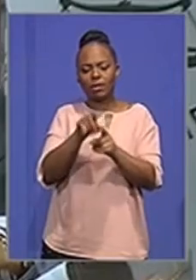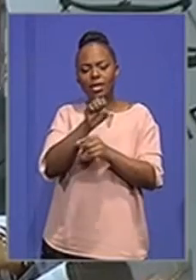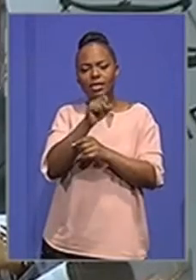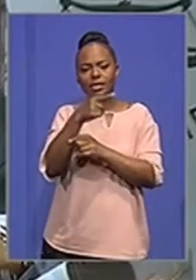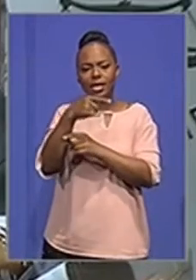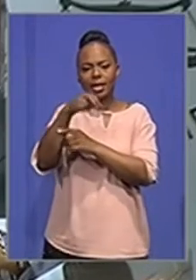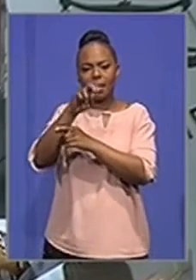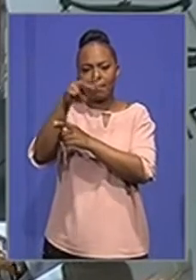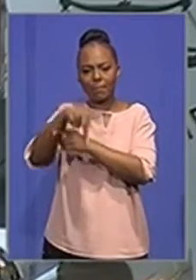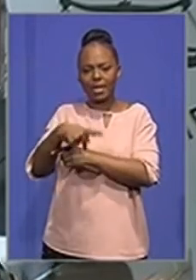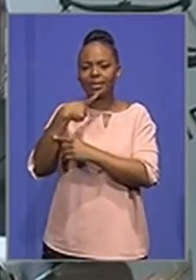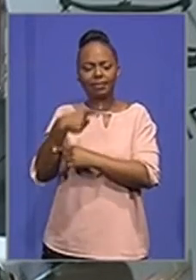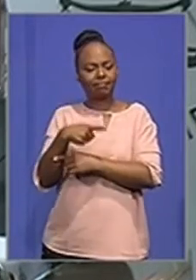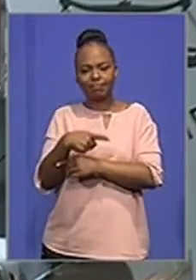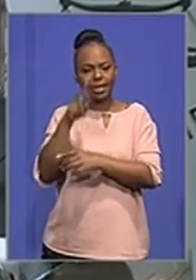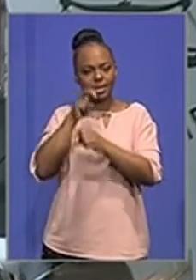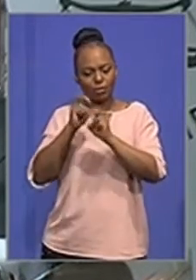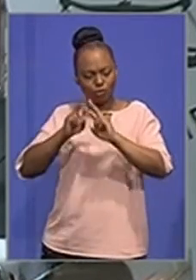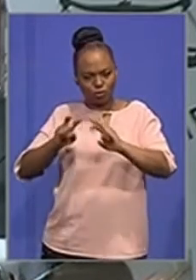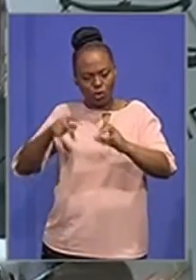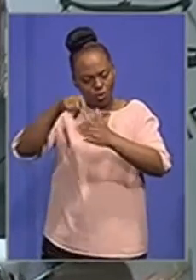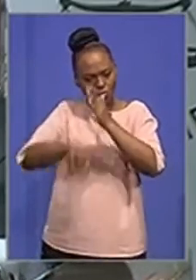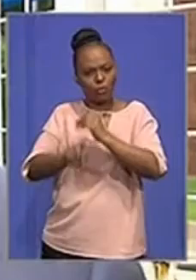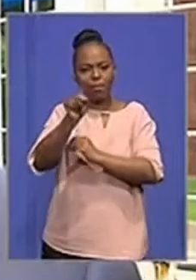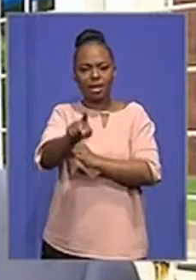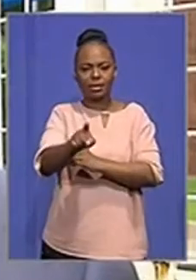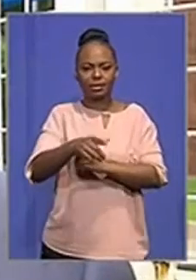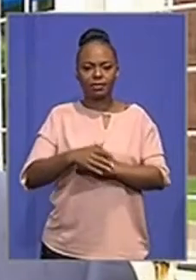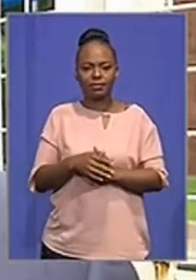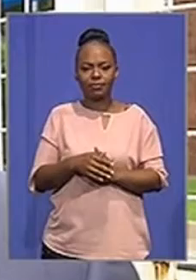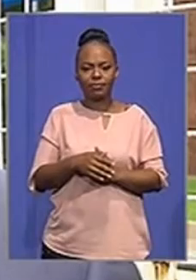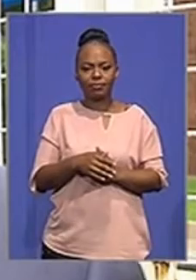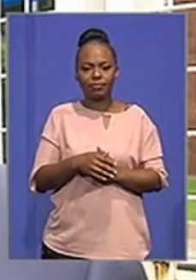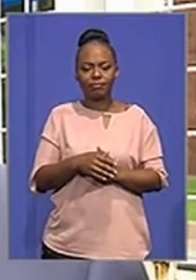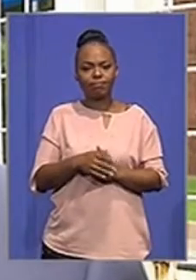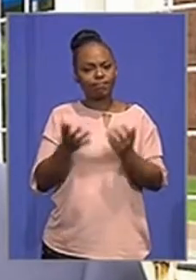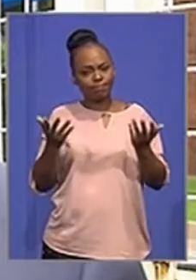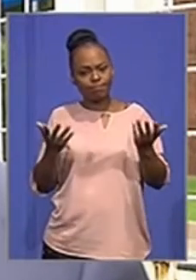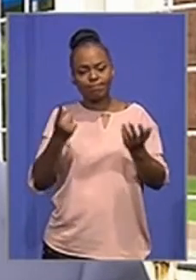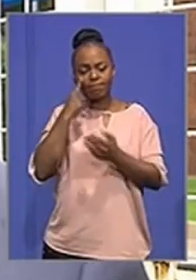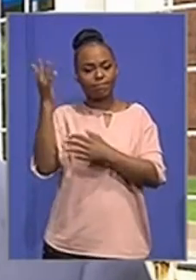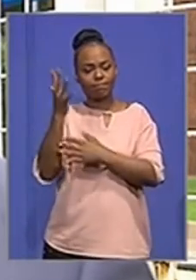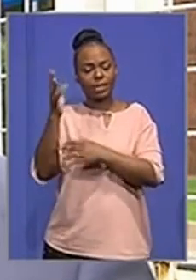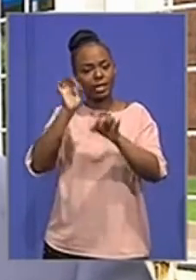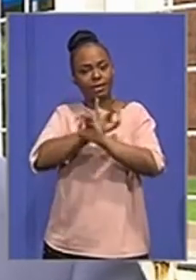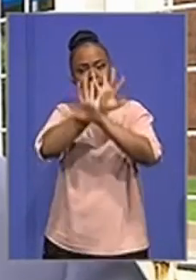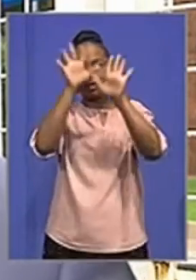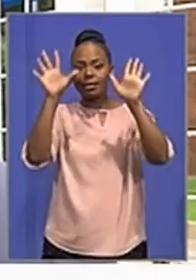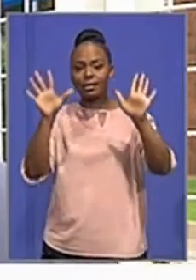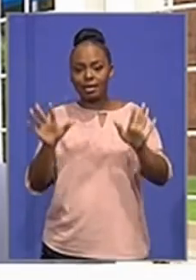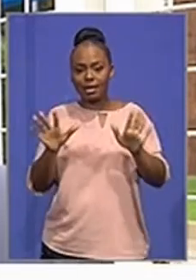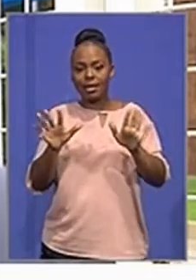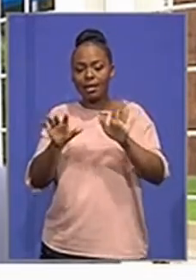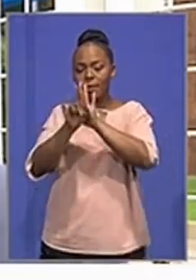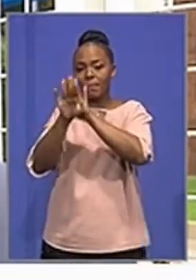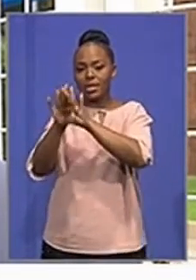etsa boipiletso ba hore ho etswe diphuputso tse keneletseng. The press code is quite clear in terms of how media